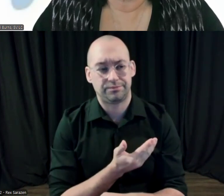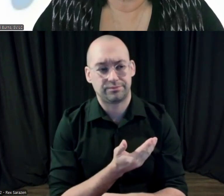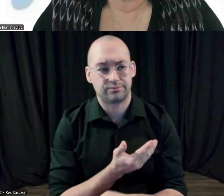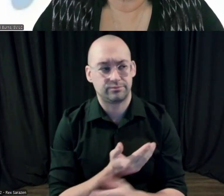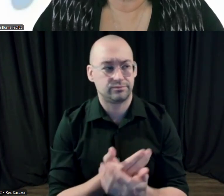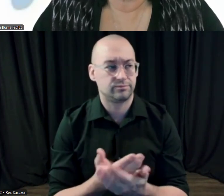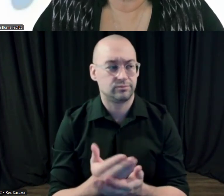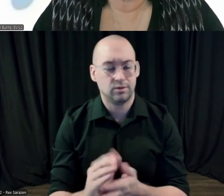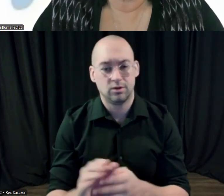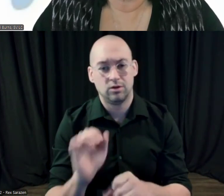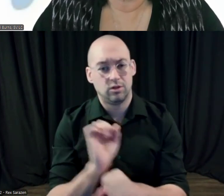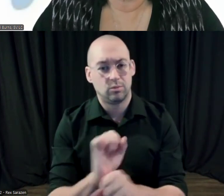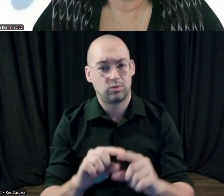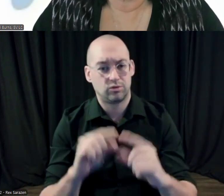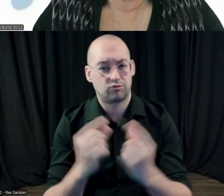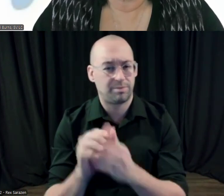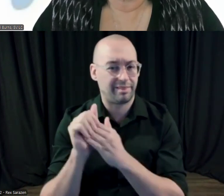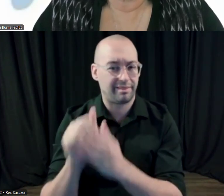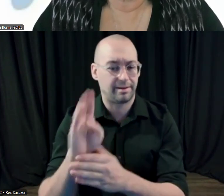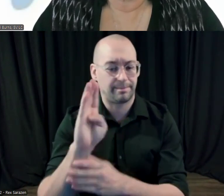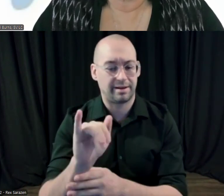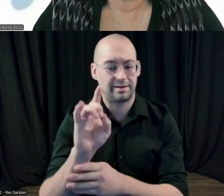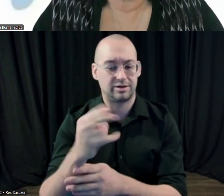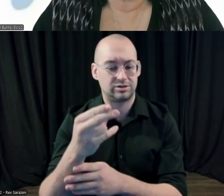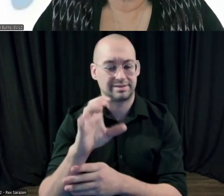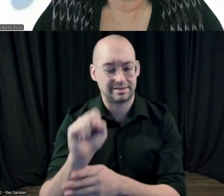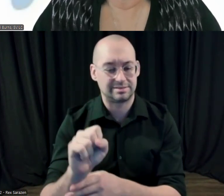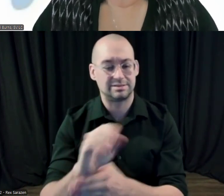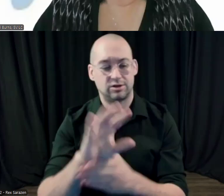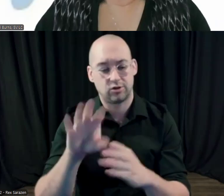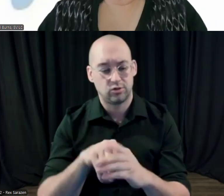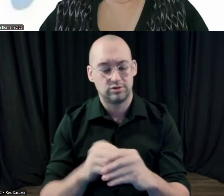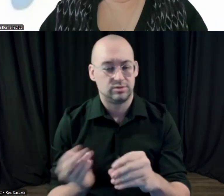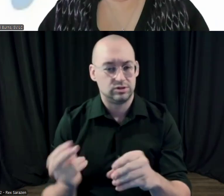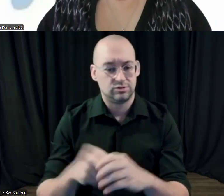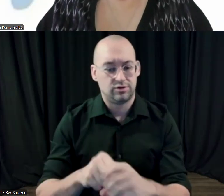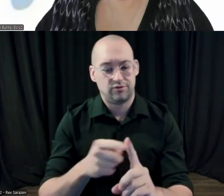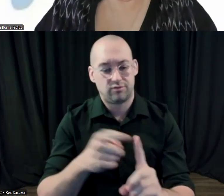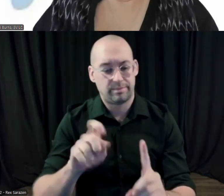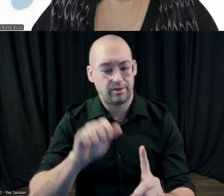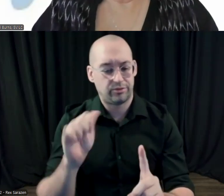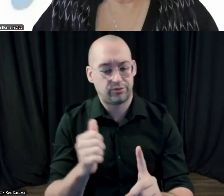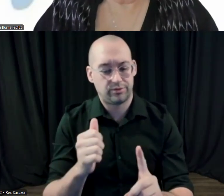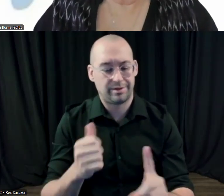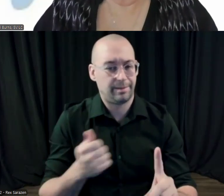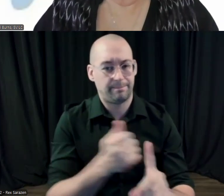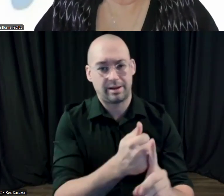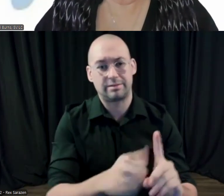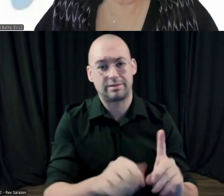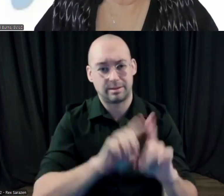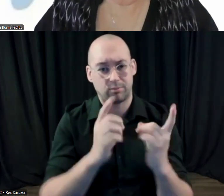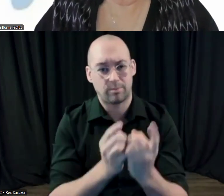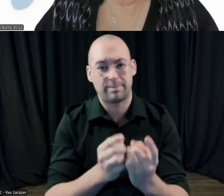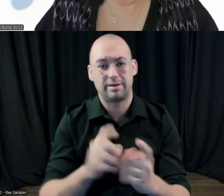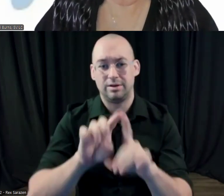the work group will be led by DHCS and will also include participation from our other impacted departments, including our Department of Aging,